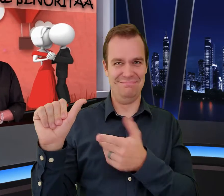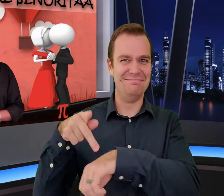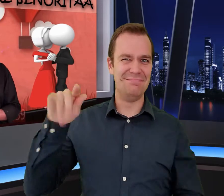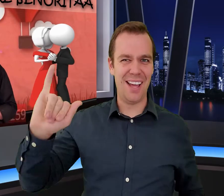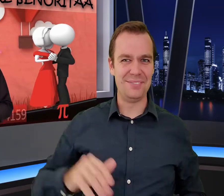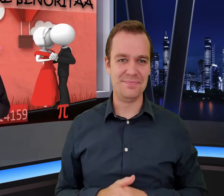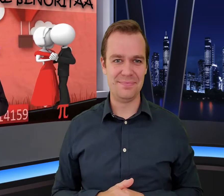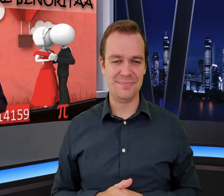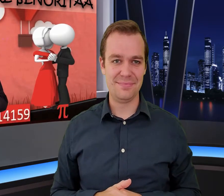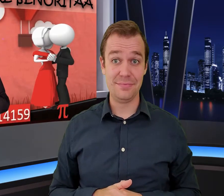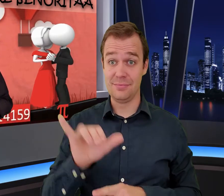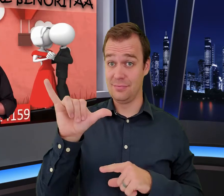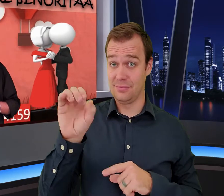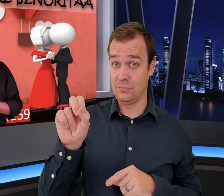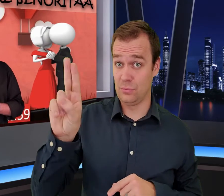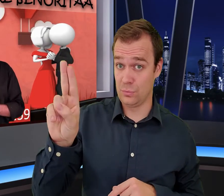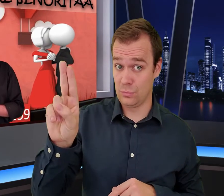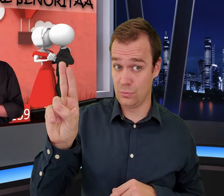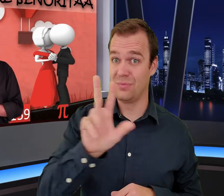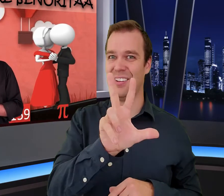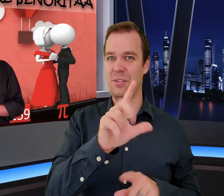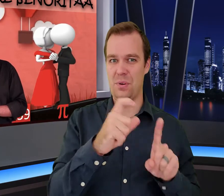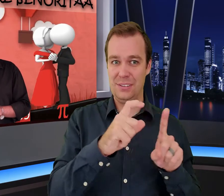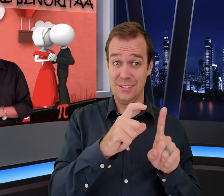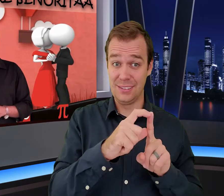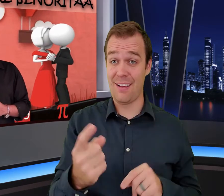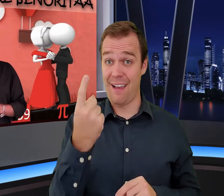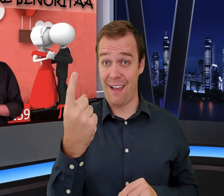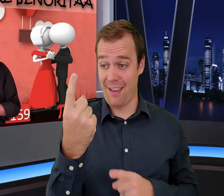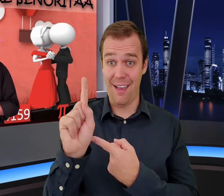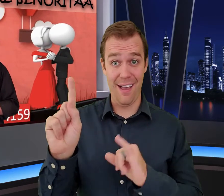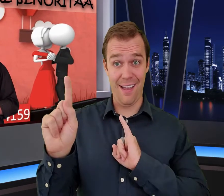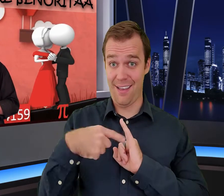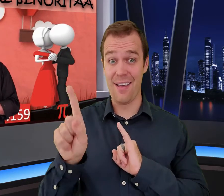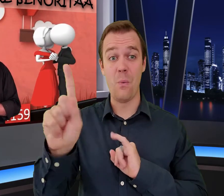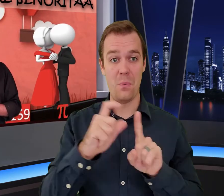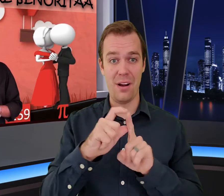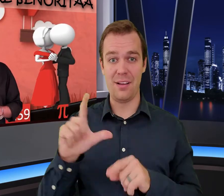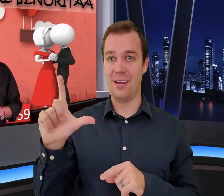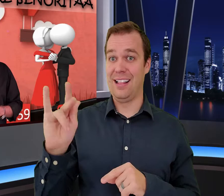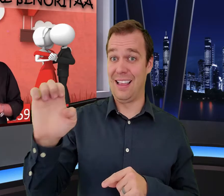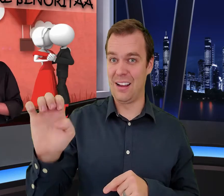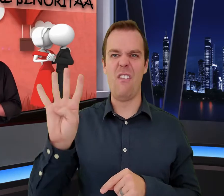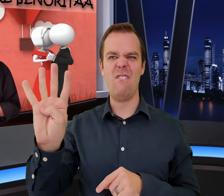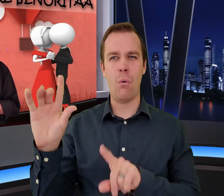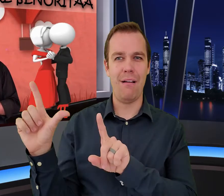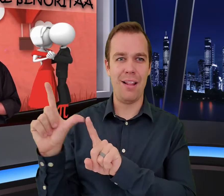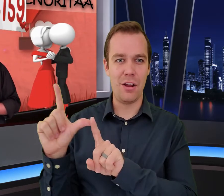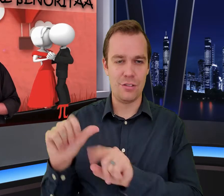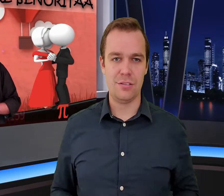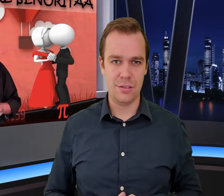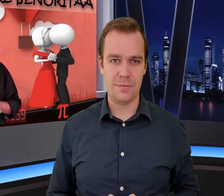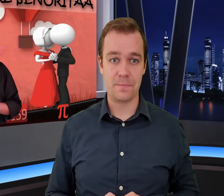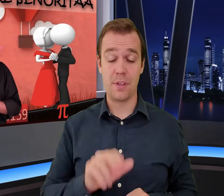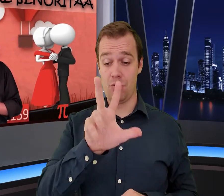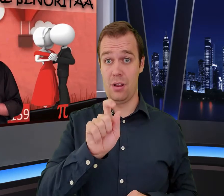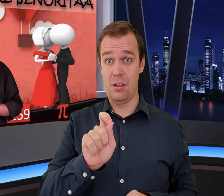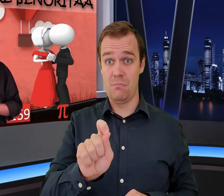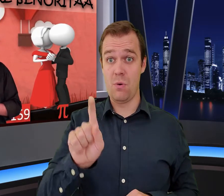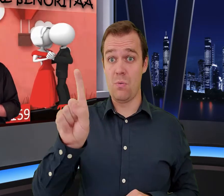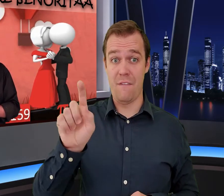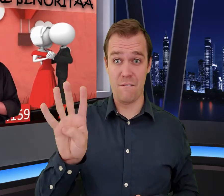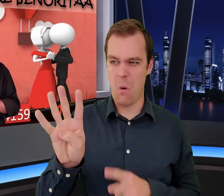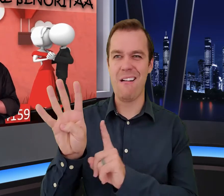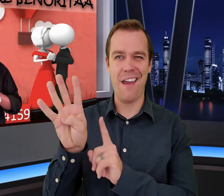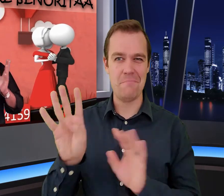you the value of pi. You is 3 words, I is 1 word, like is 4 words, 3.14 is the value